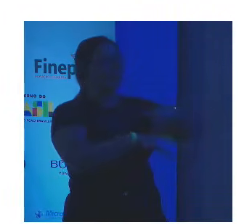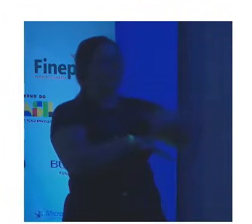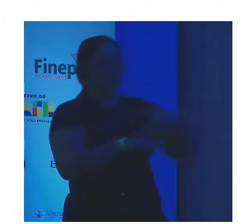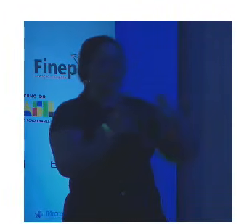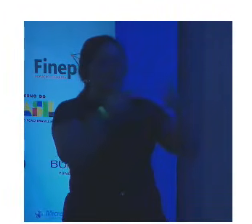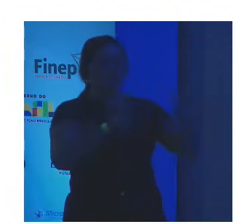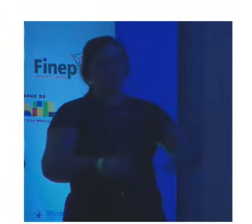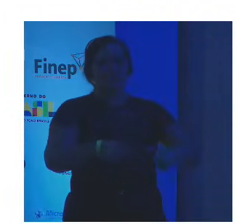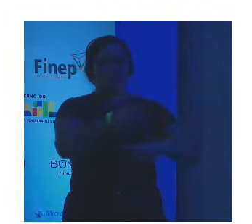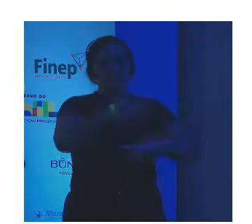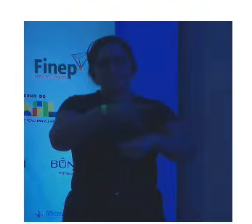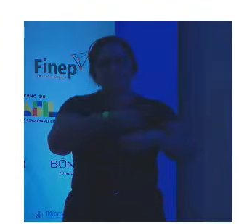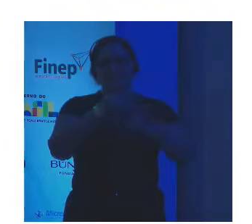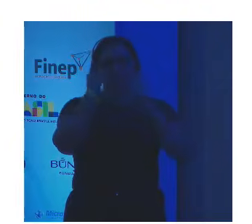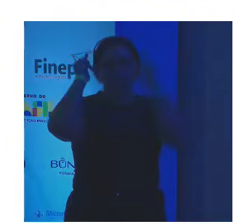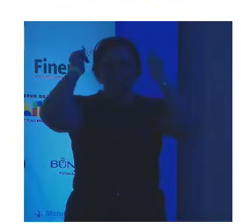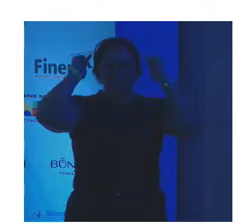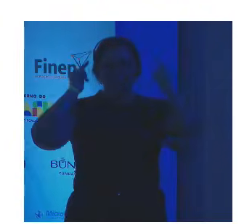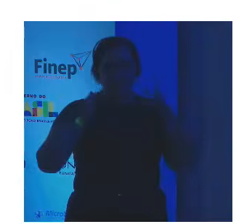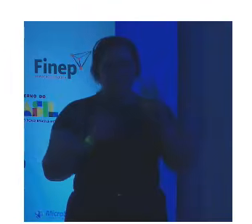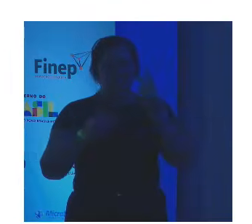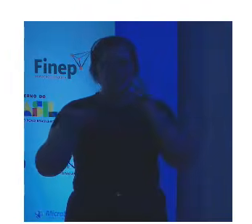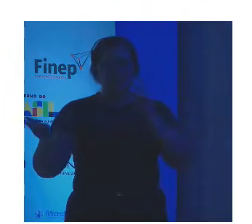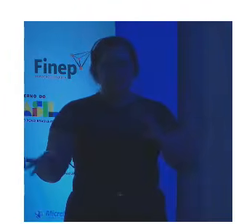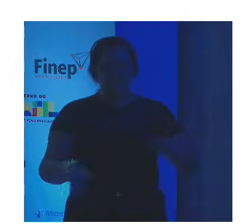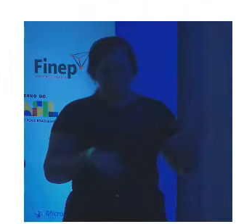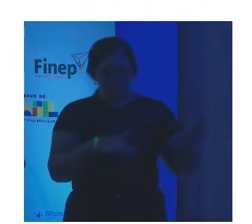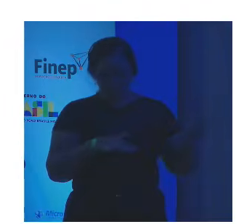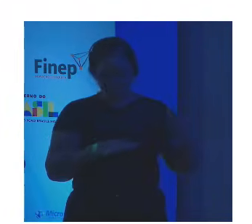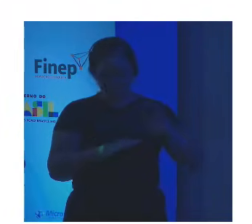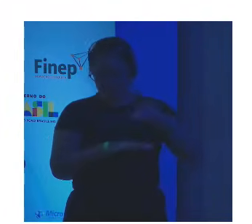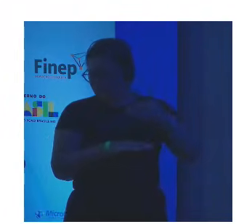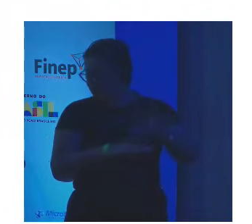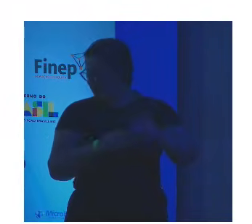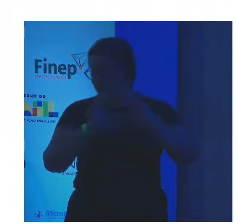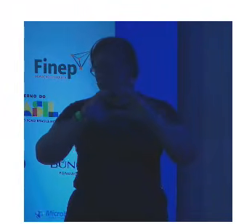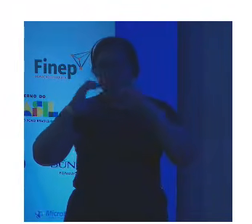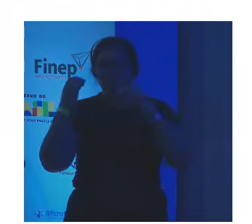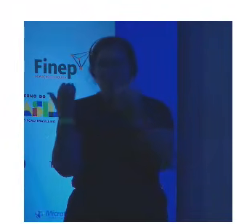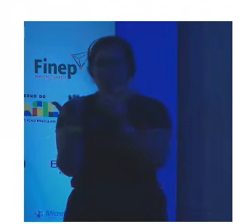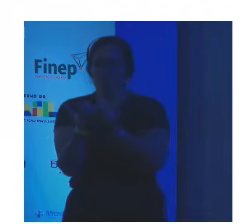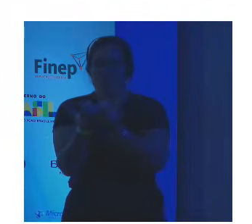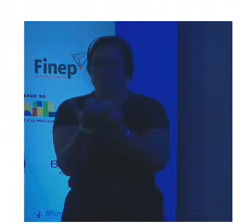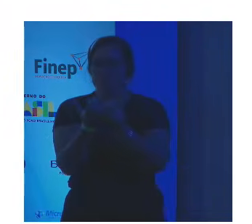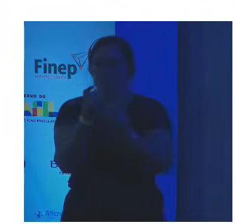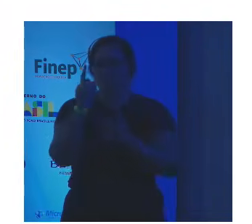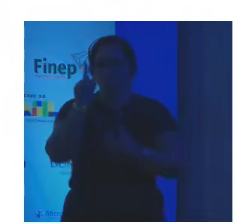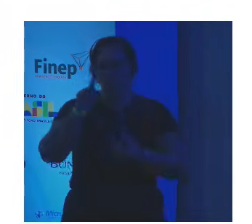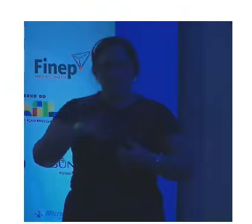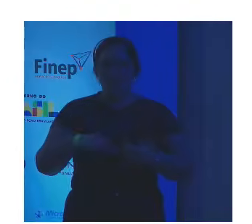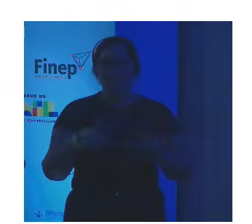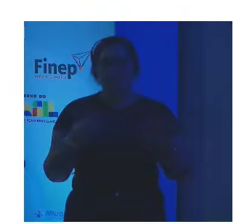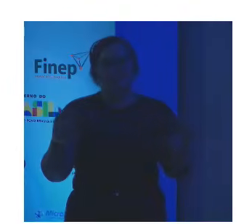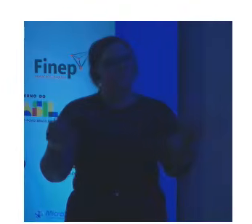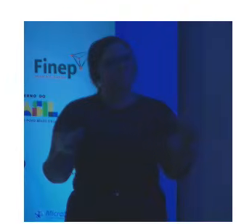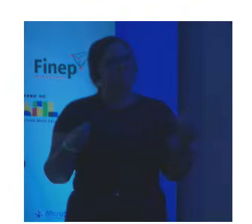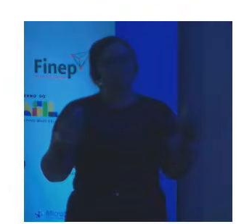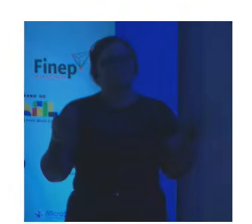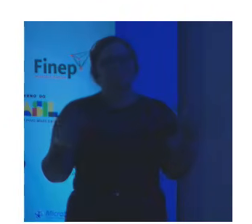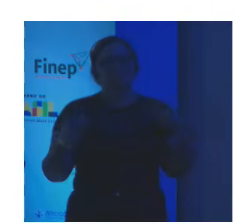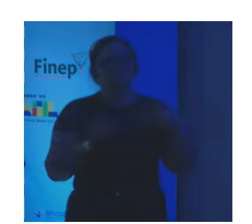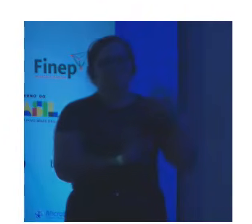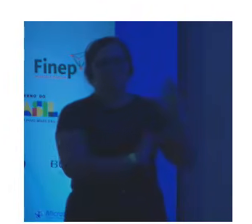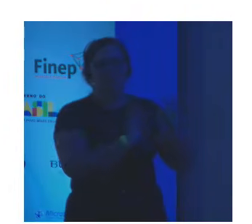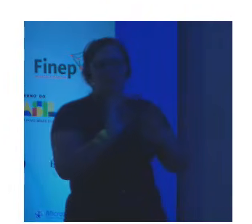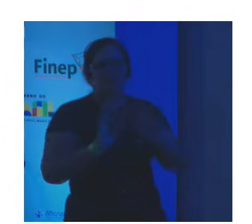2 weeks I will go to Cyprus for the signatures. And this is something that is the first intergovernmental organization that will be fully devoted